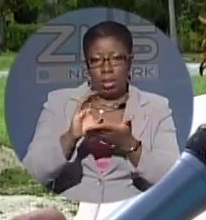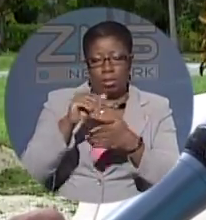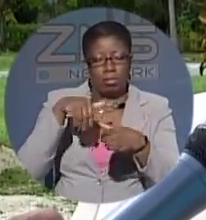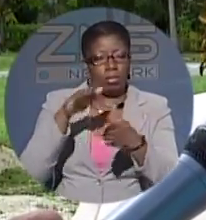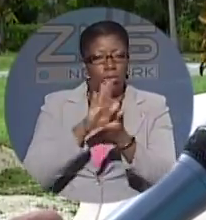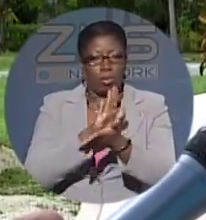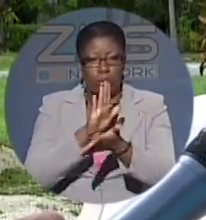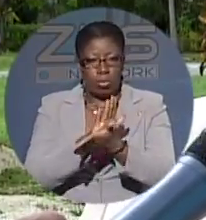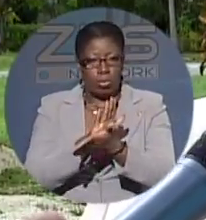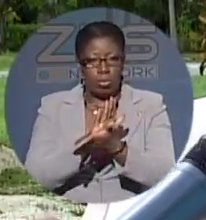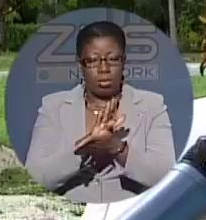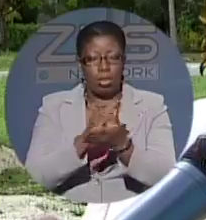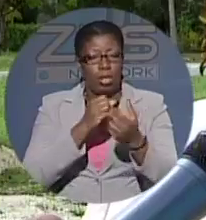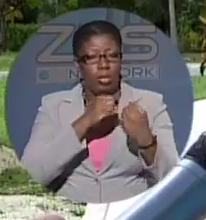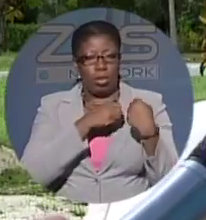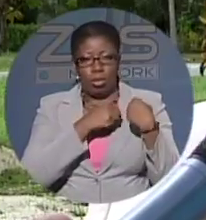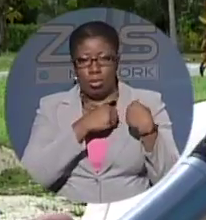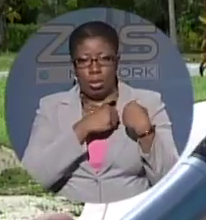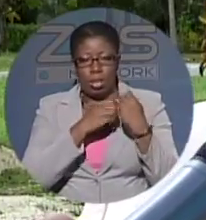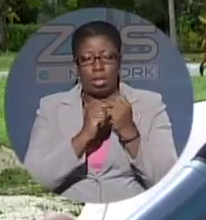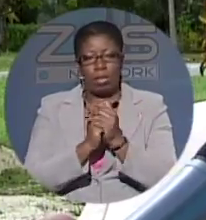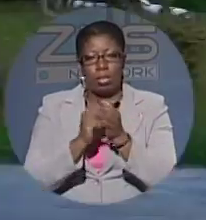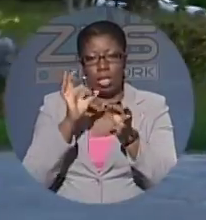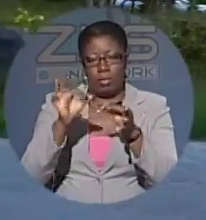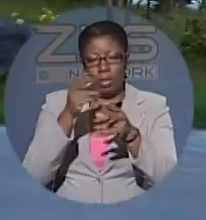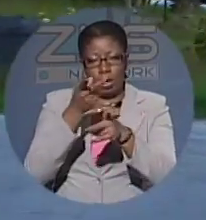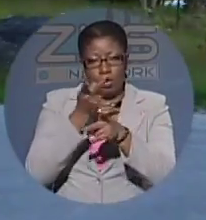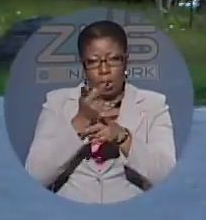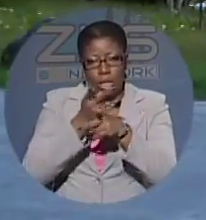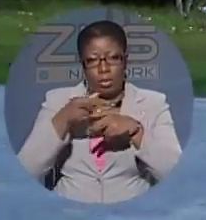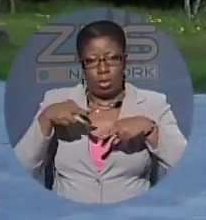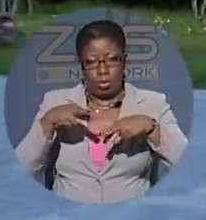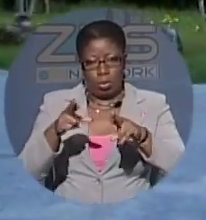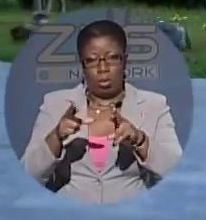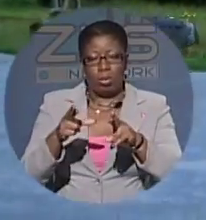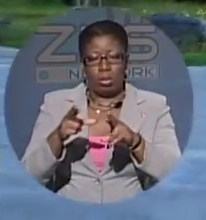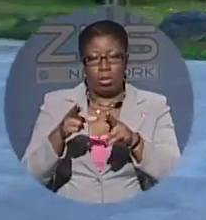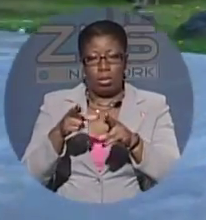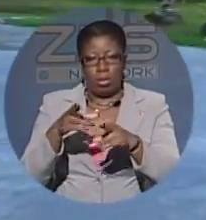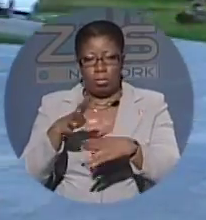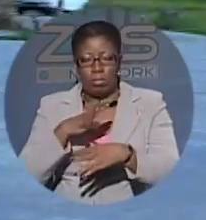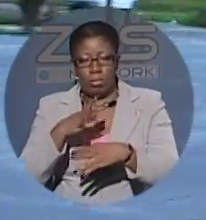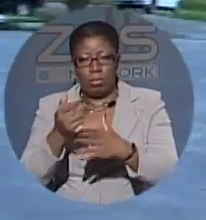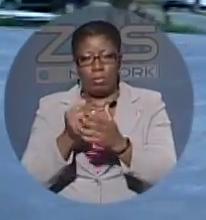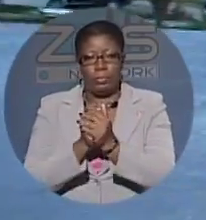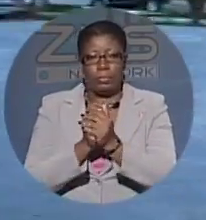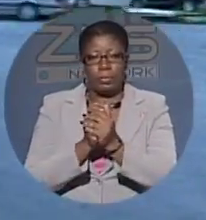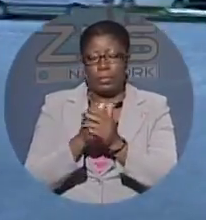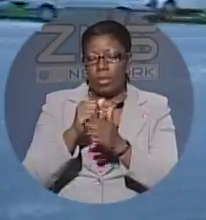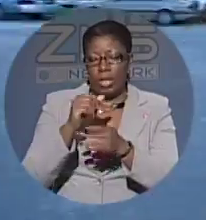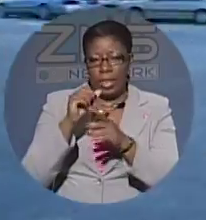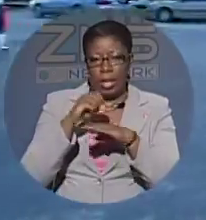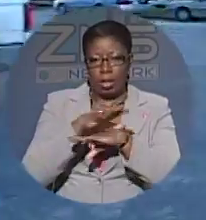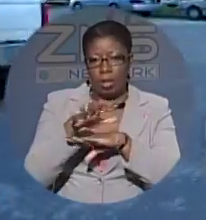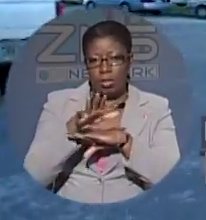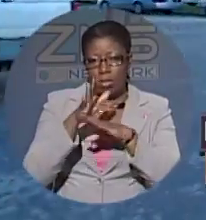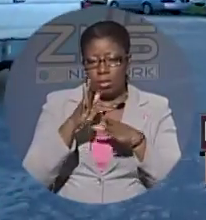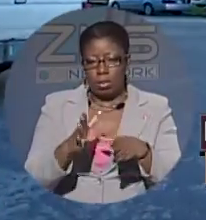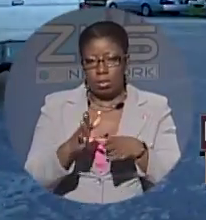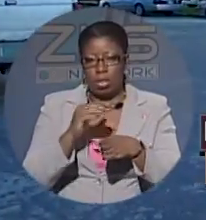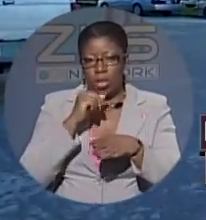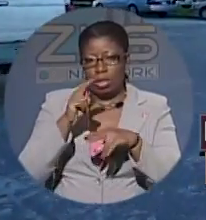securities, whether they are persons to maintain the roads. Now, along with her council members, they are not just sitting around. They have